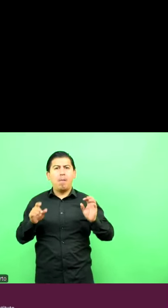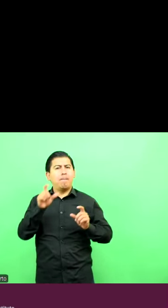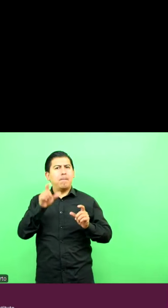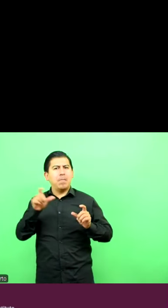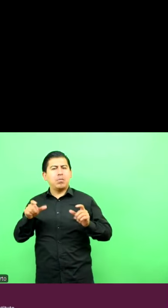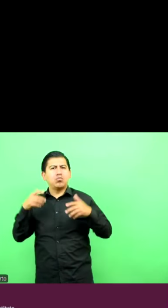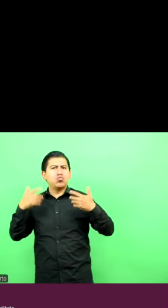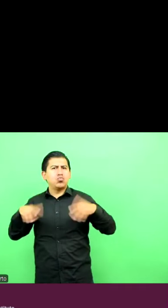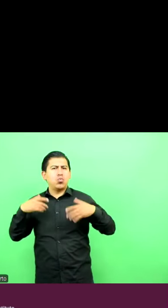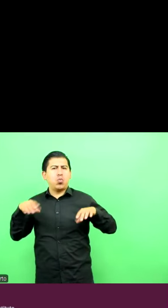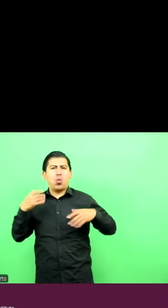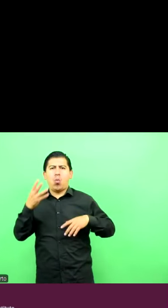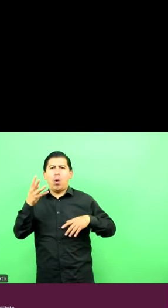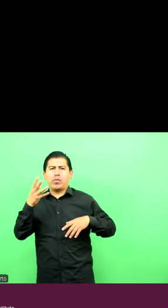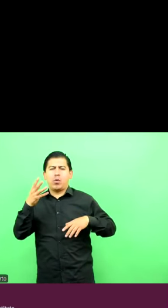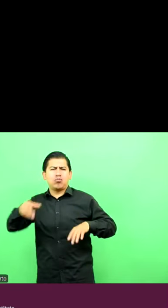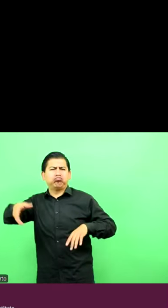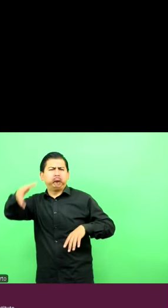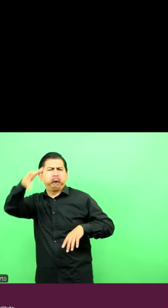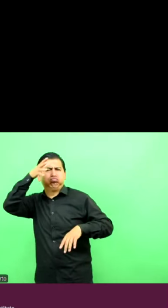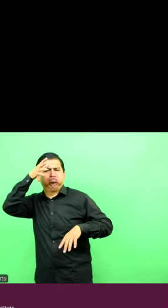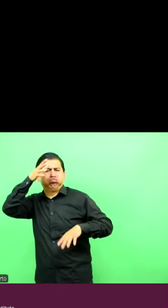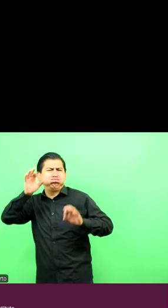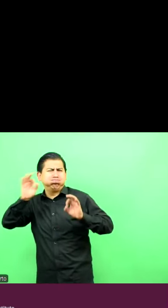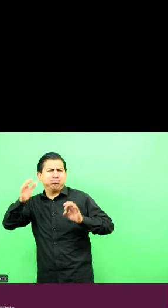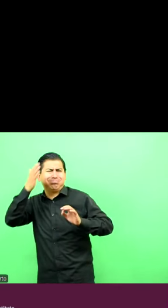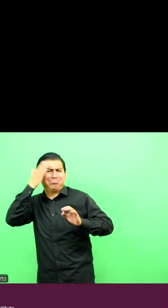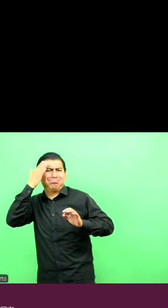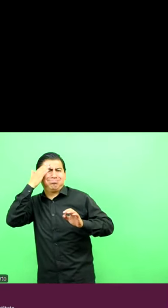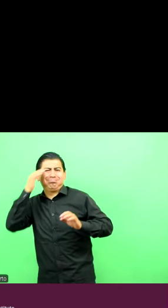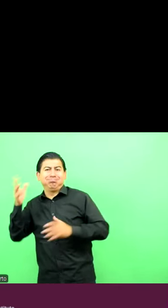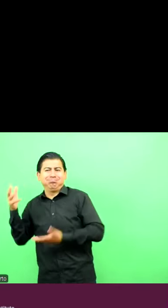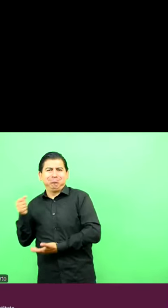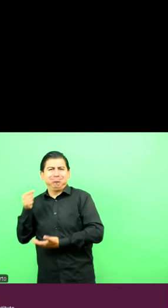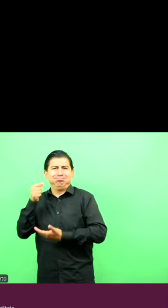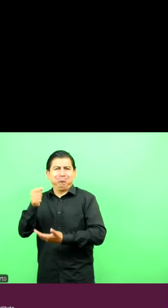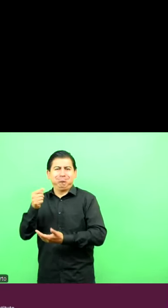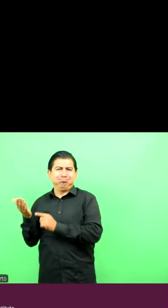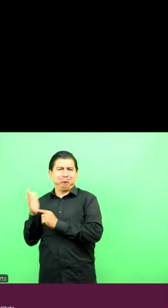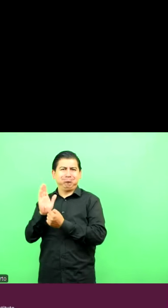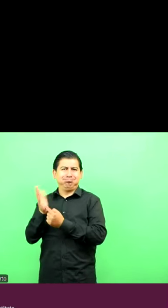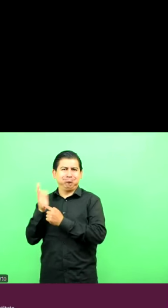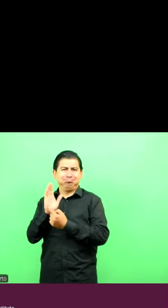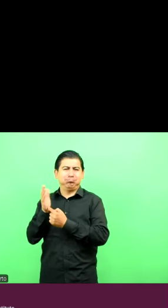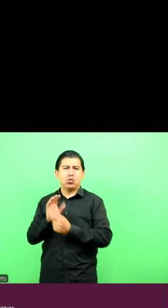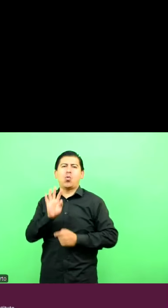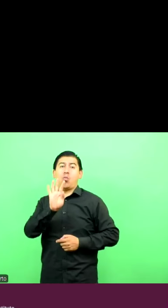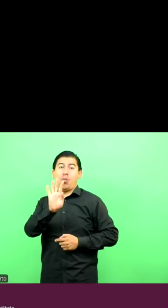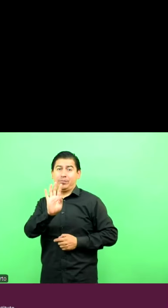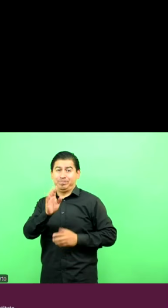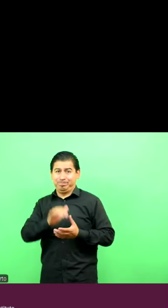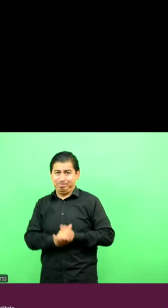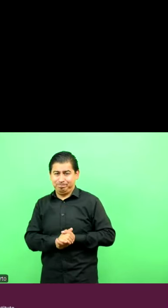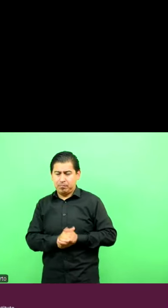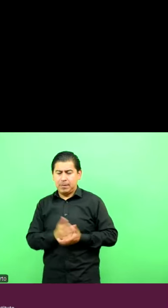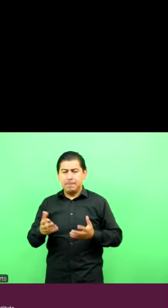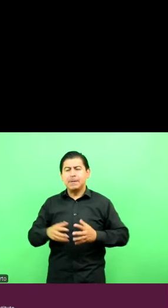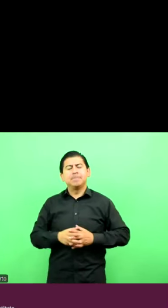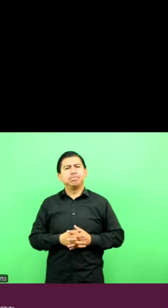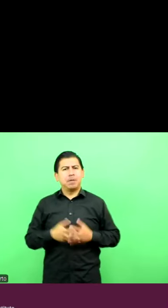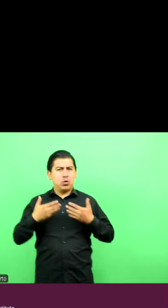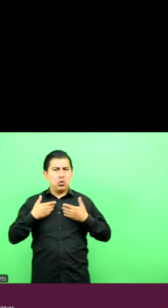I will briefly set the stage with a few of my own opening remarks. My organization, the World Institute on